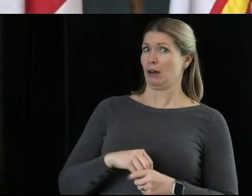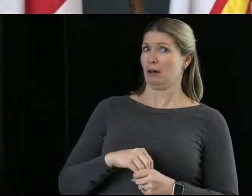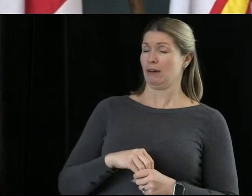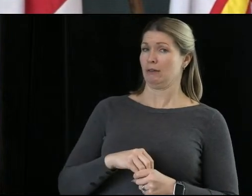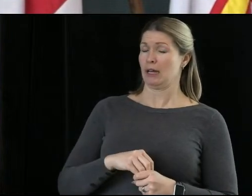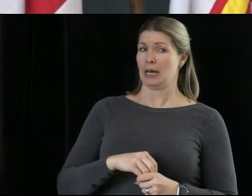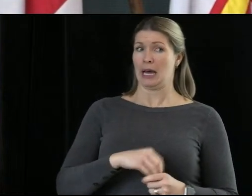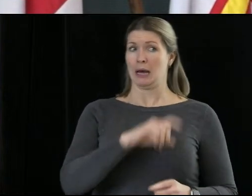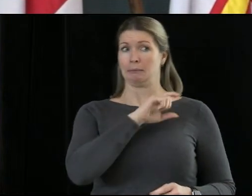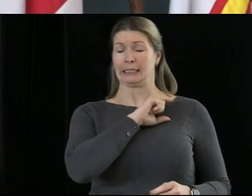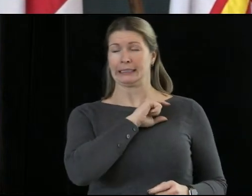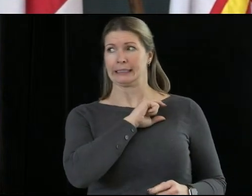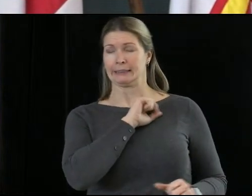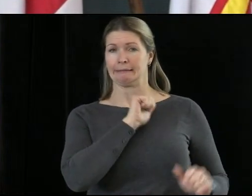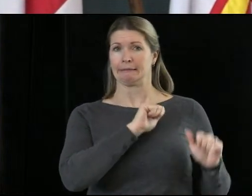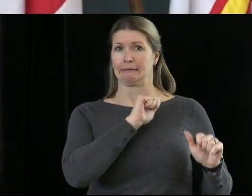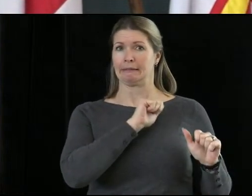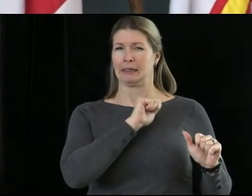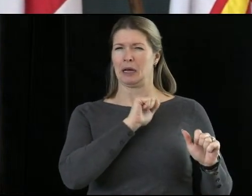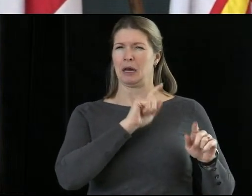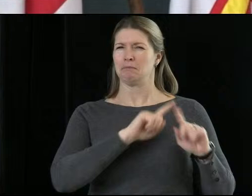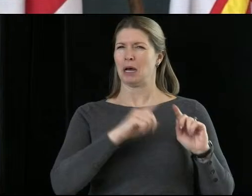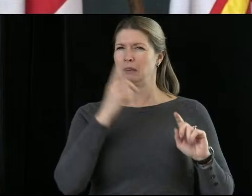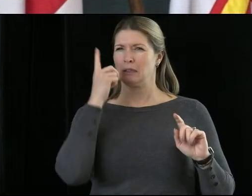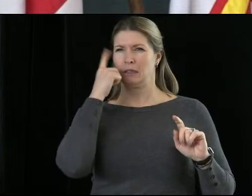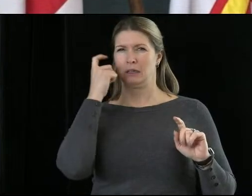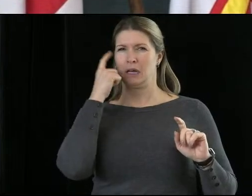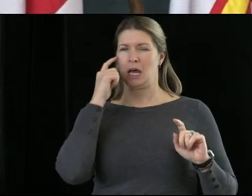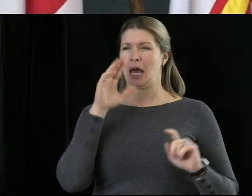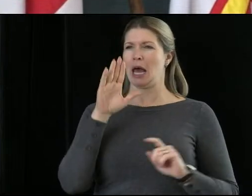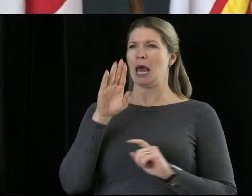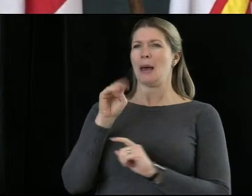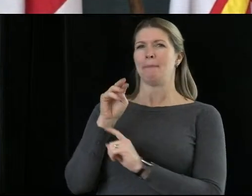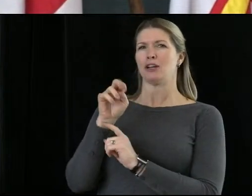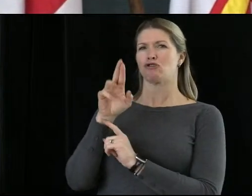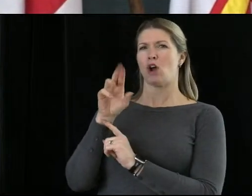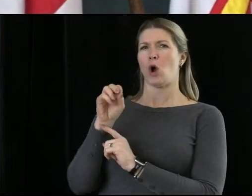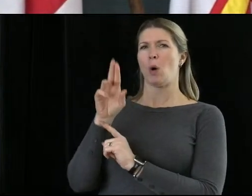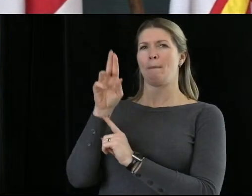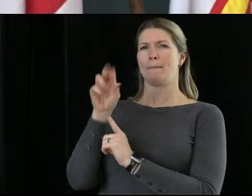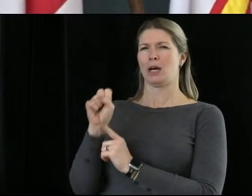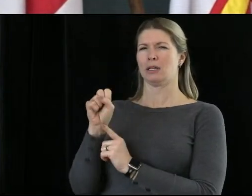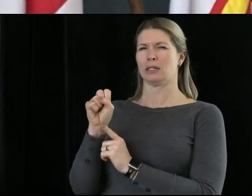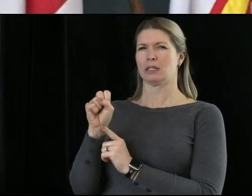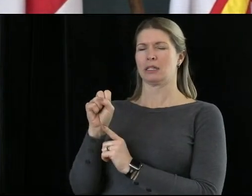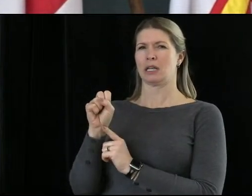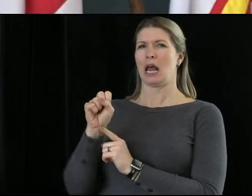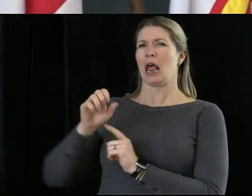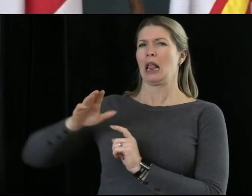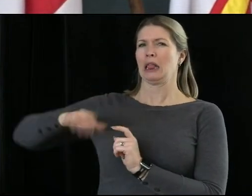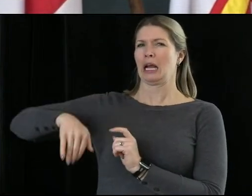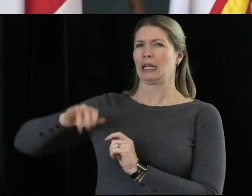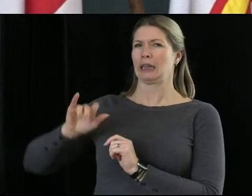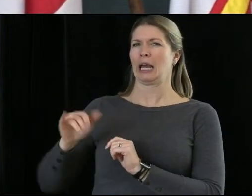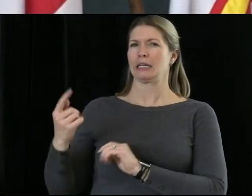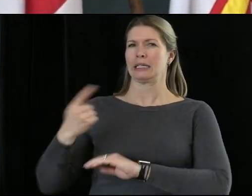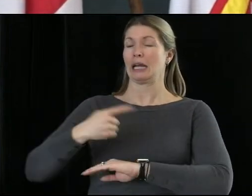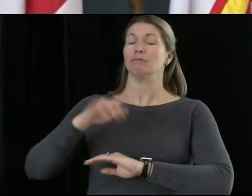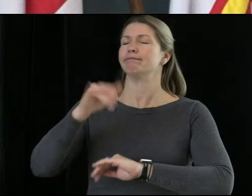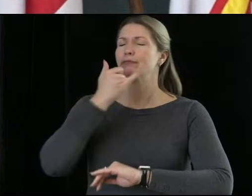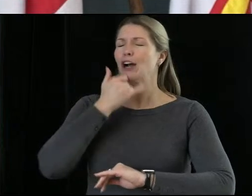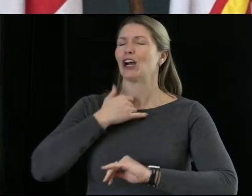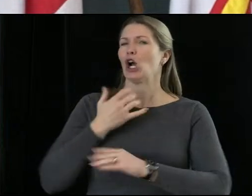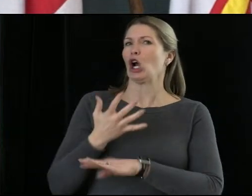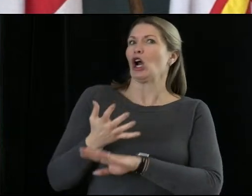unusual sometimes. There was a metro bus on a route off Old Placentia Road that was running late, or running early,